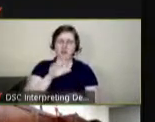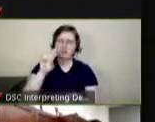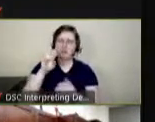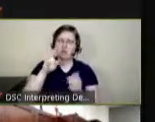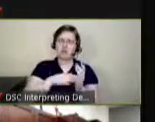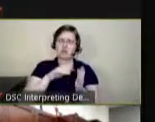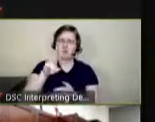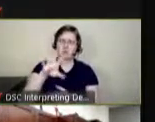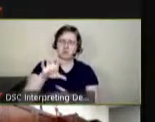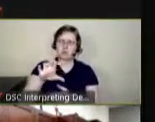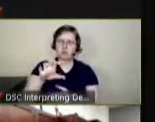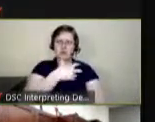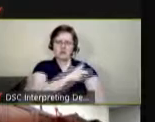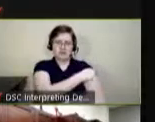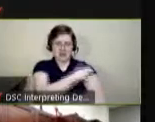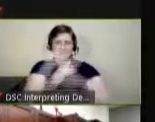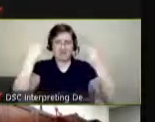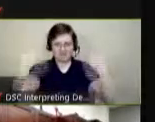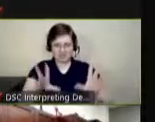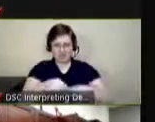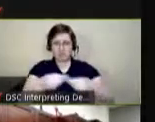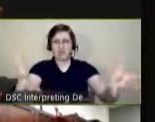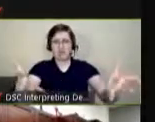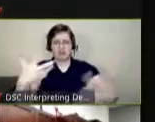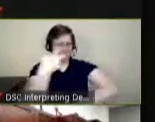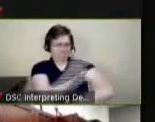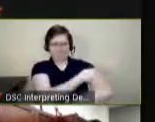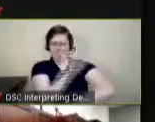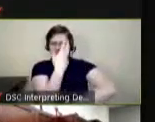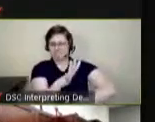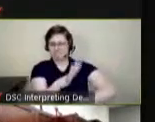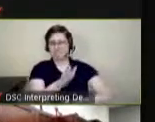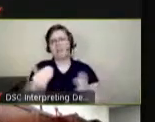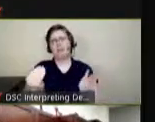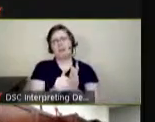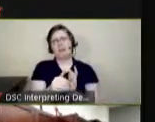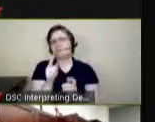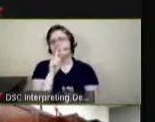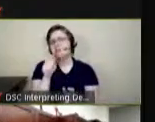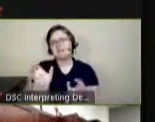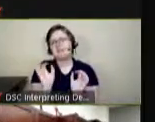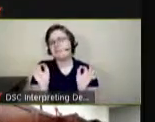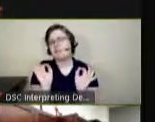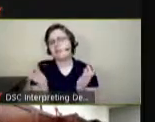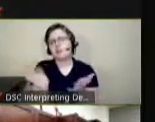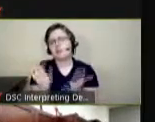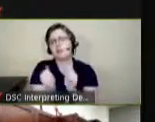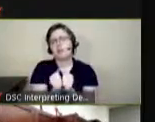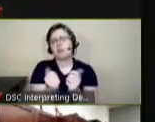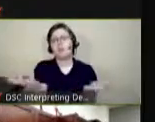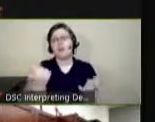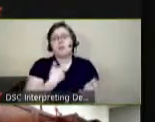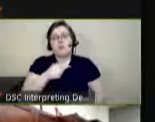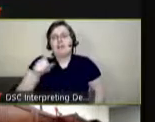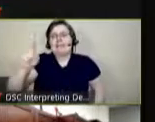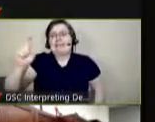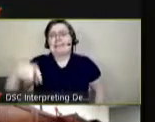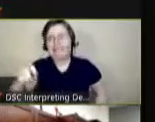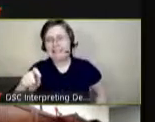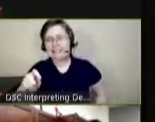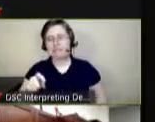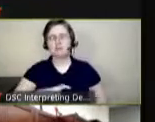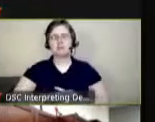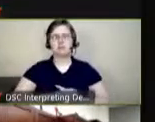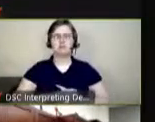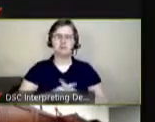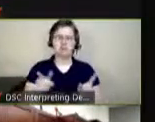vaccinations in arms. Again, drop in the bucket relative to what we need. But again, I think it's a